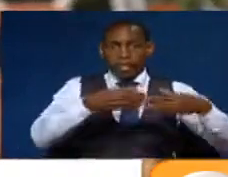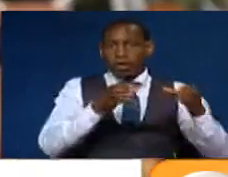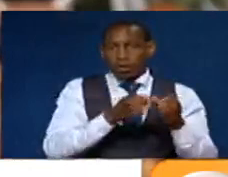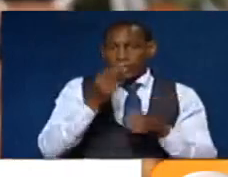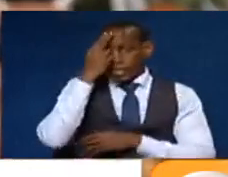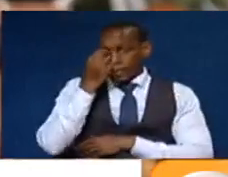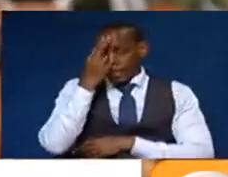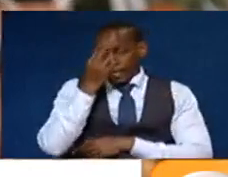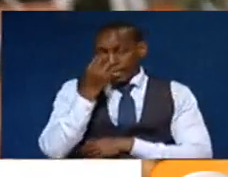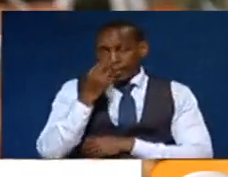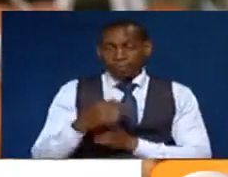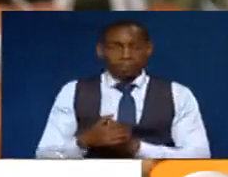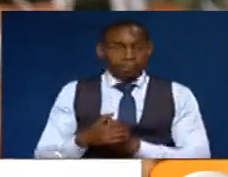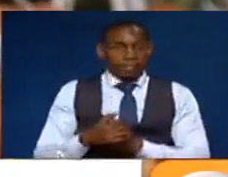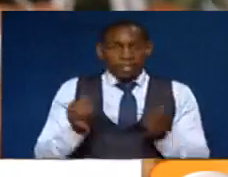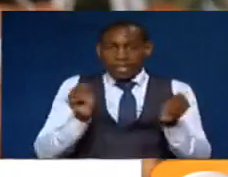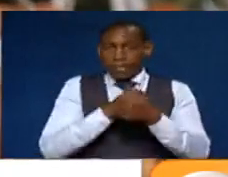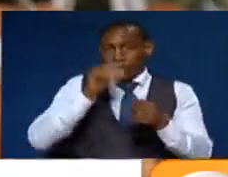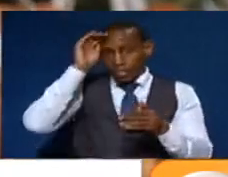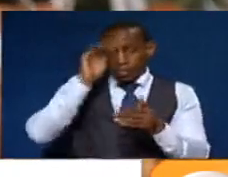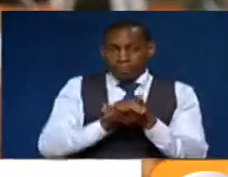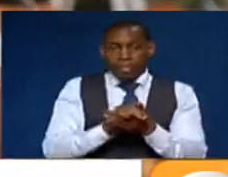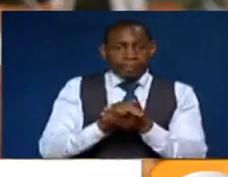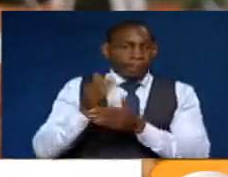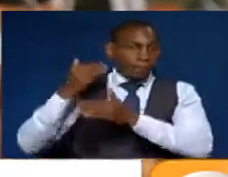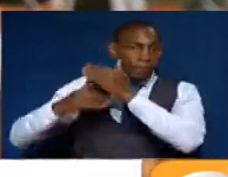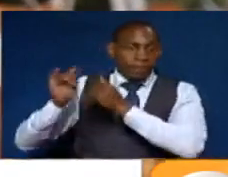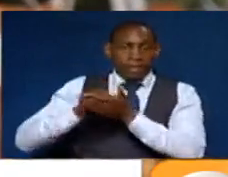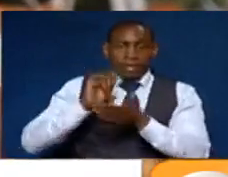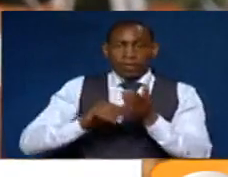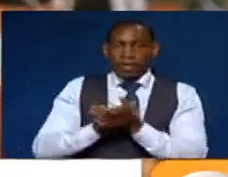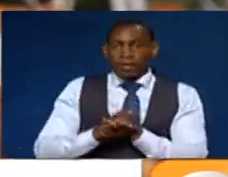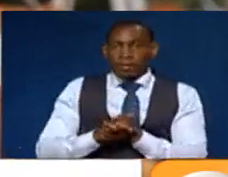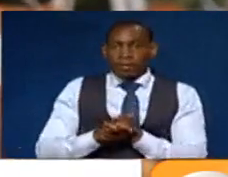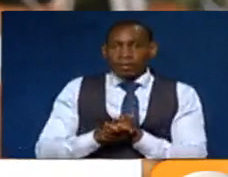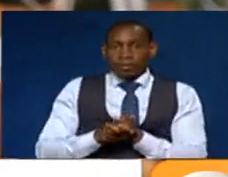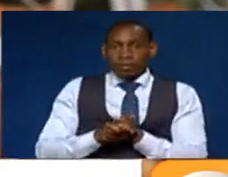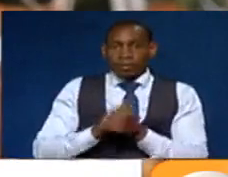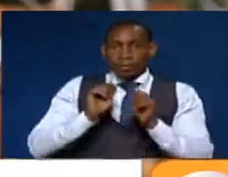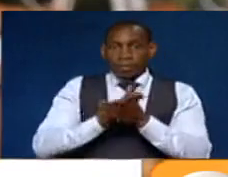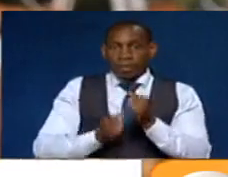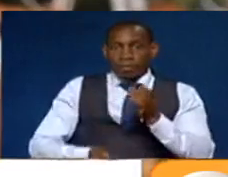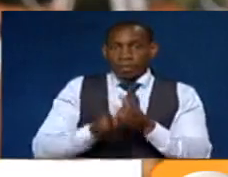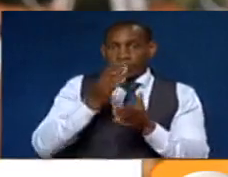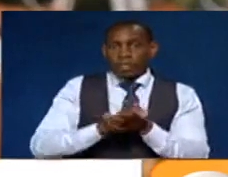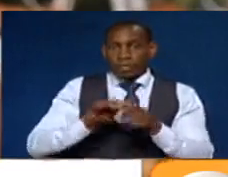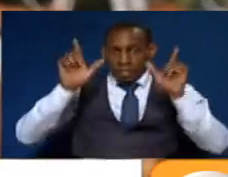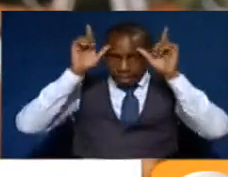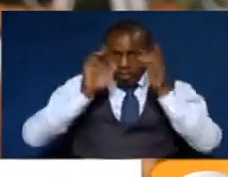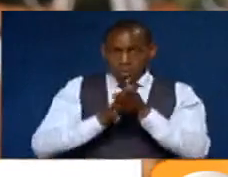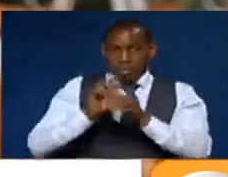ma atuwezi amini kitambo ati ndume njawa nasaliwa bila ndume. Lakini